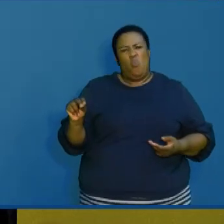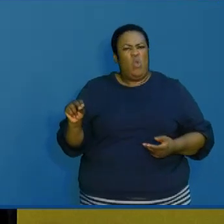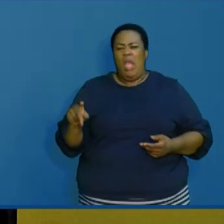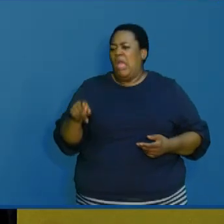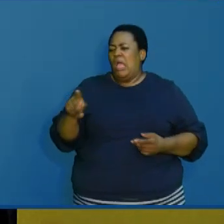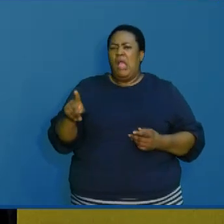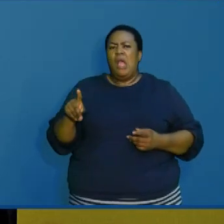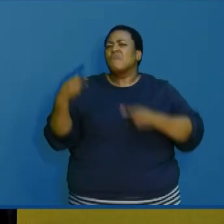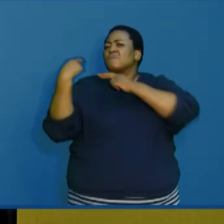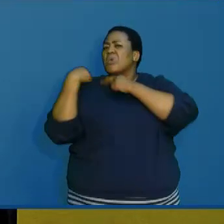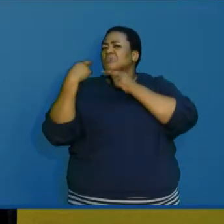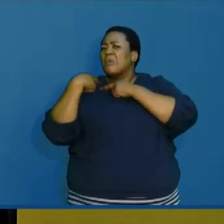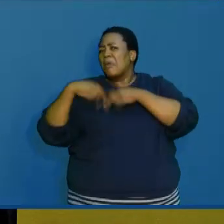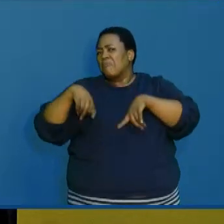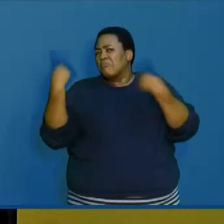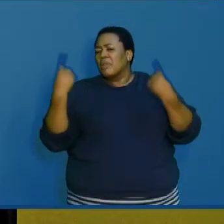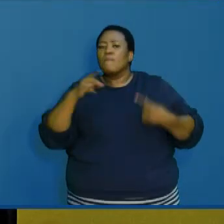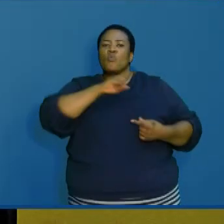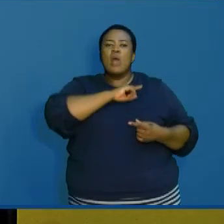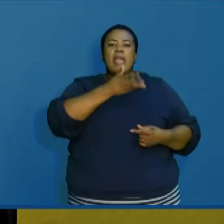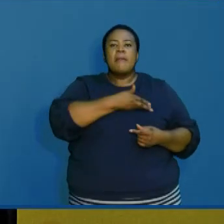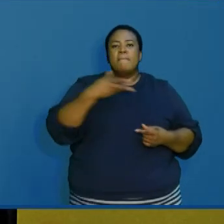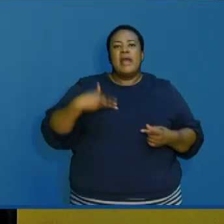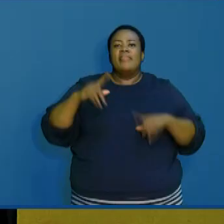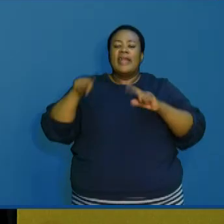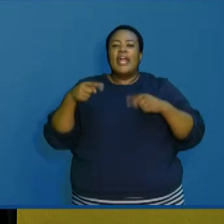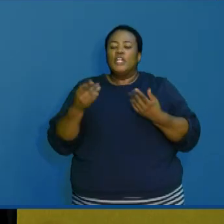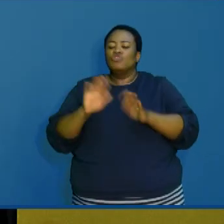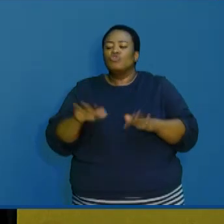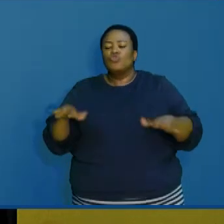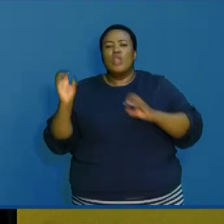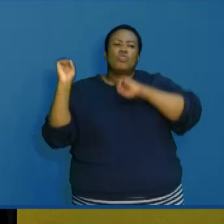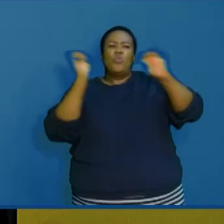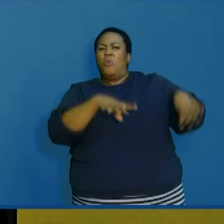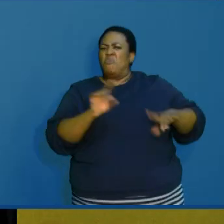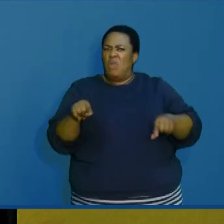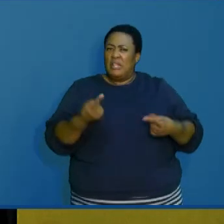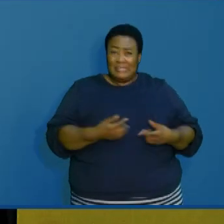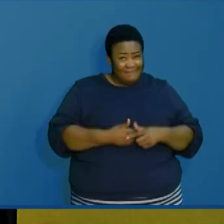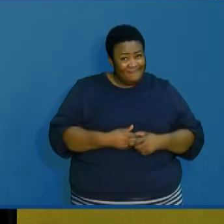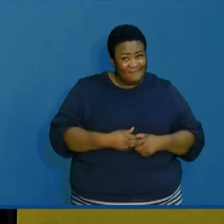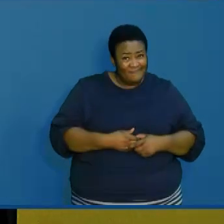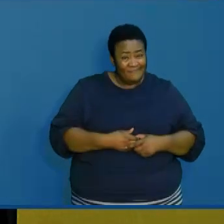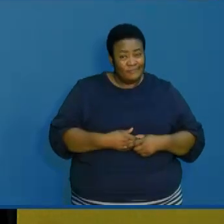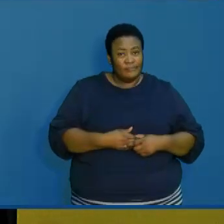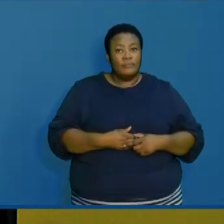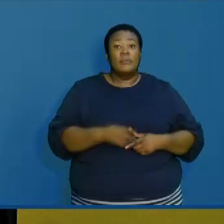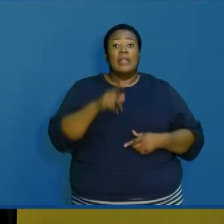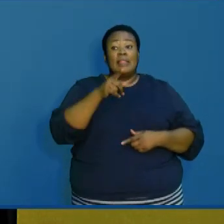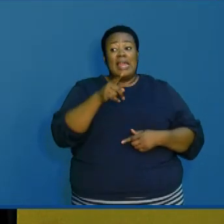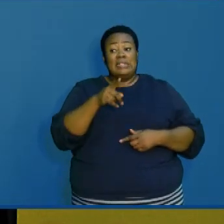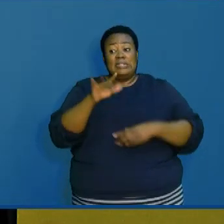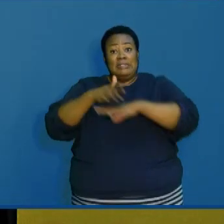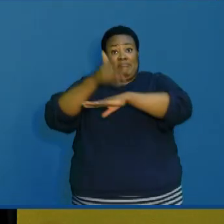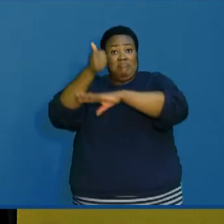irresponsible because mothers are not supposed to throw away their children. That is not grounded on